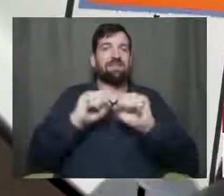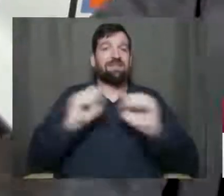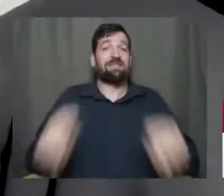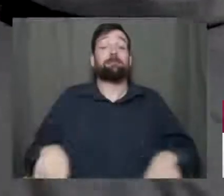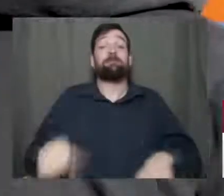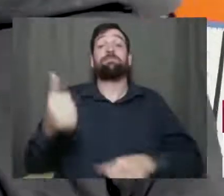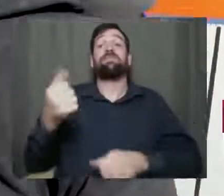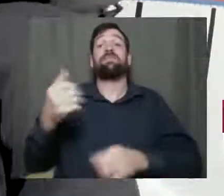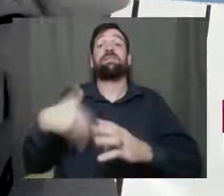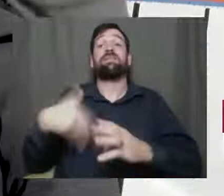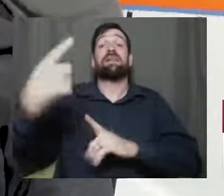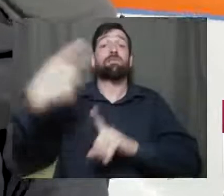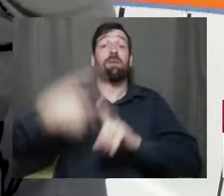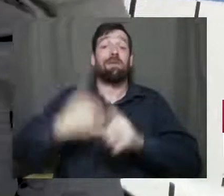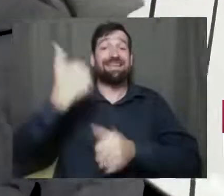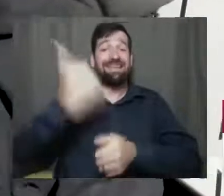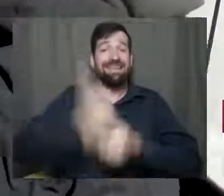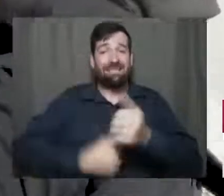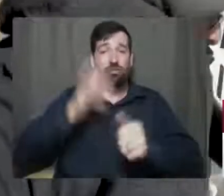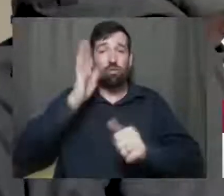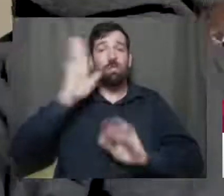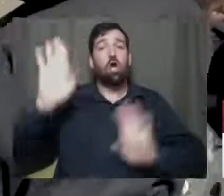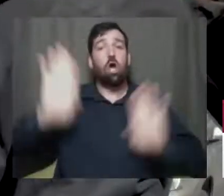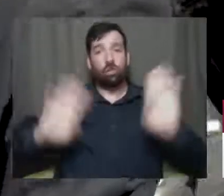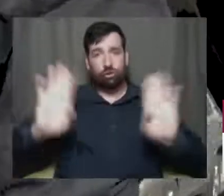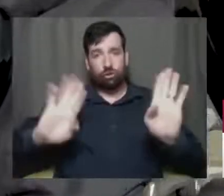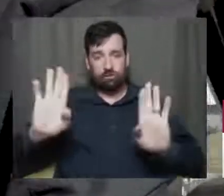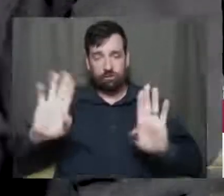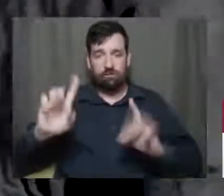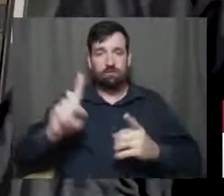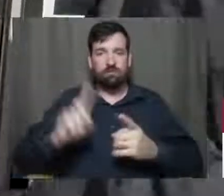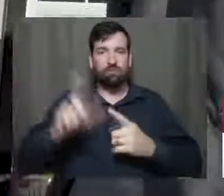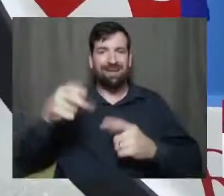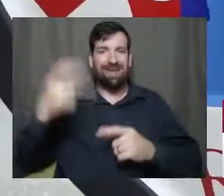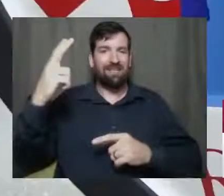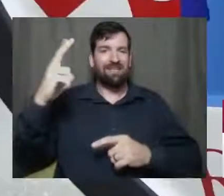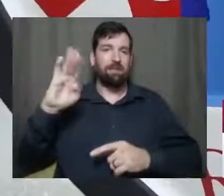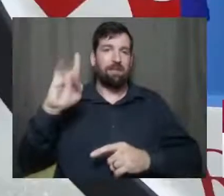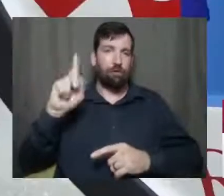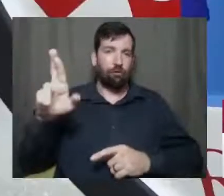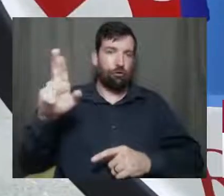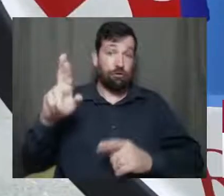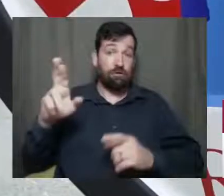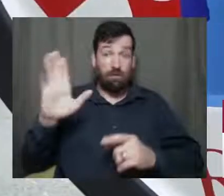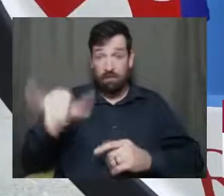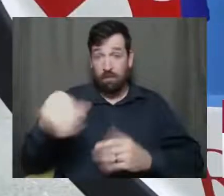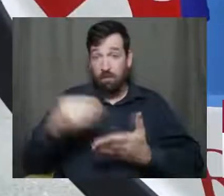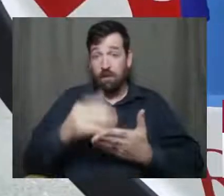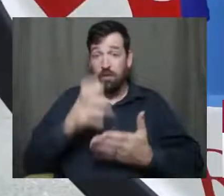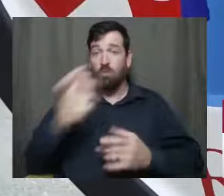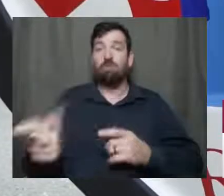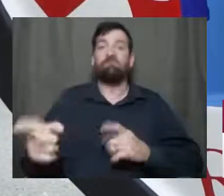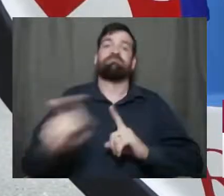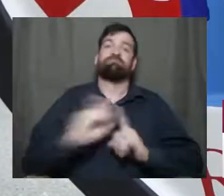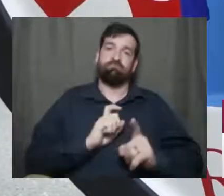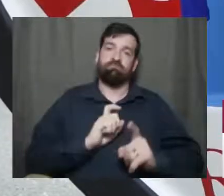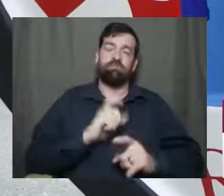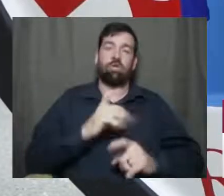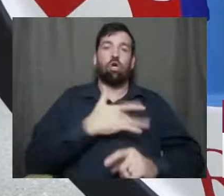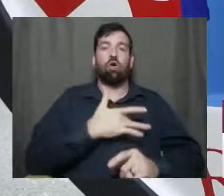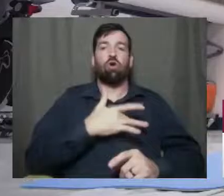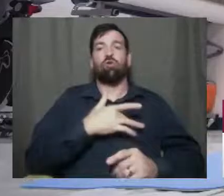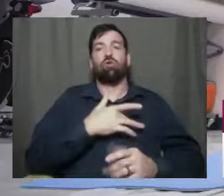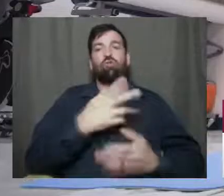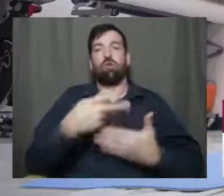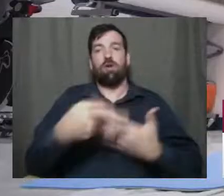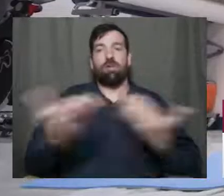giant hearts will be auctioned off to the highest bidder, and some of that money will benefit the cardio program here at the health system. We